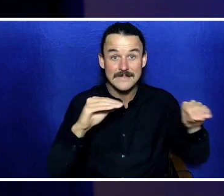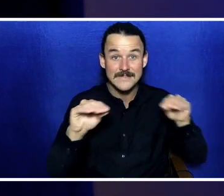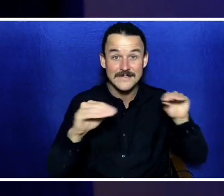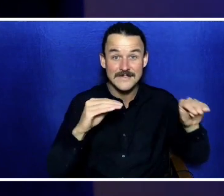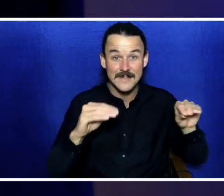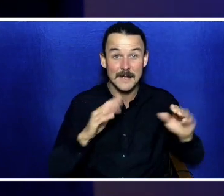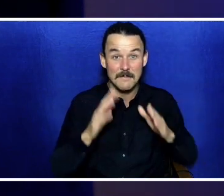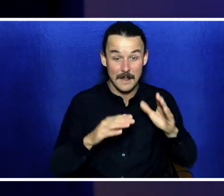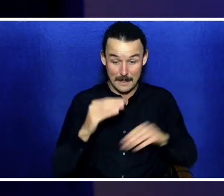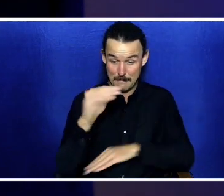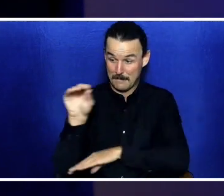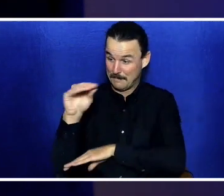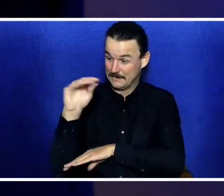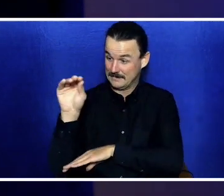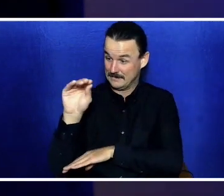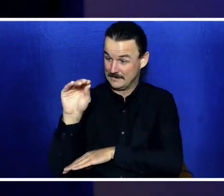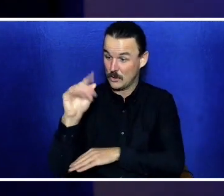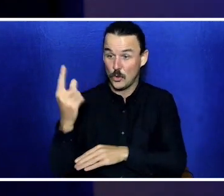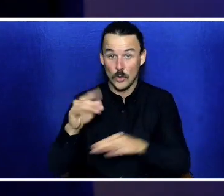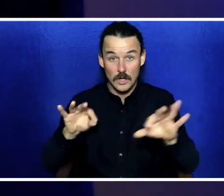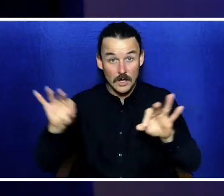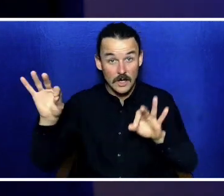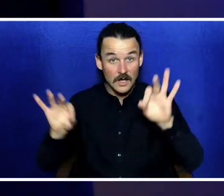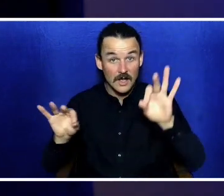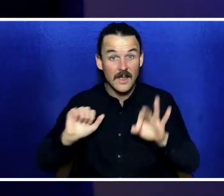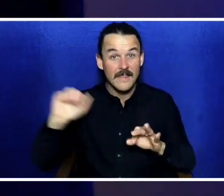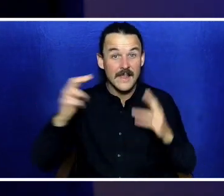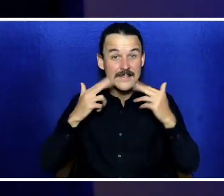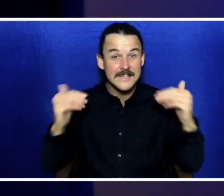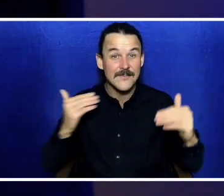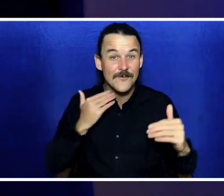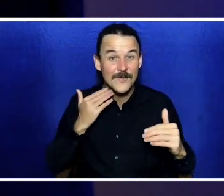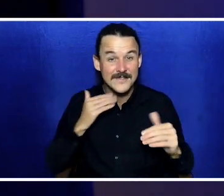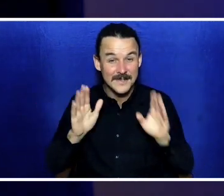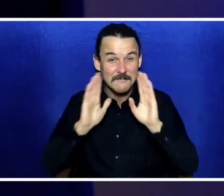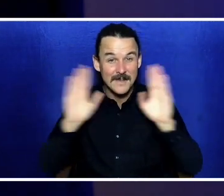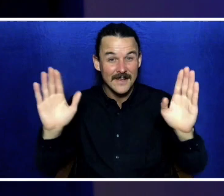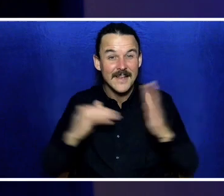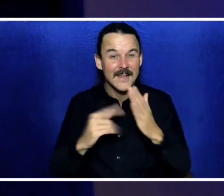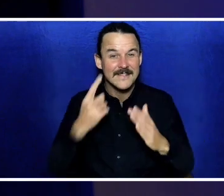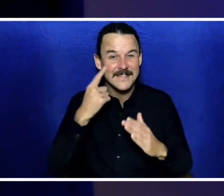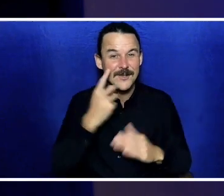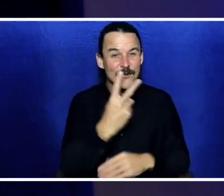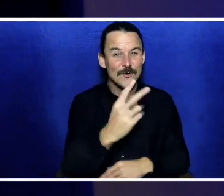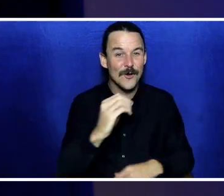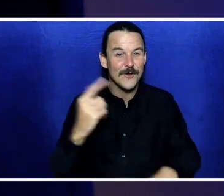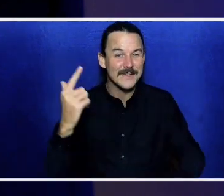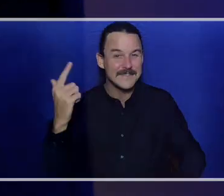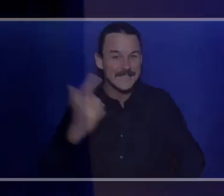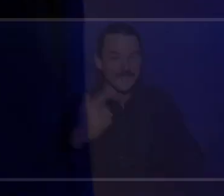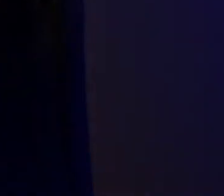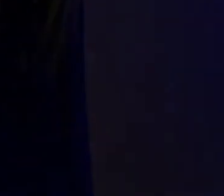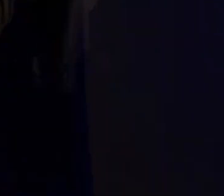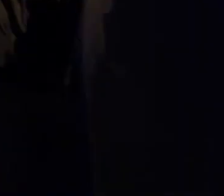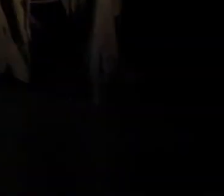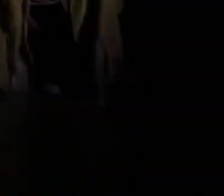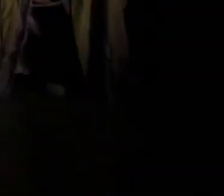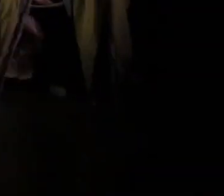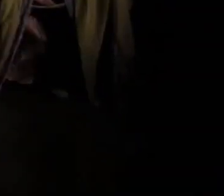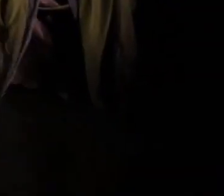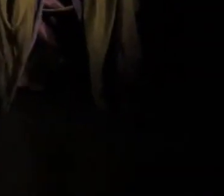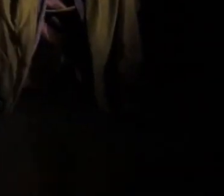we're going to see a little clip now from our 2017 production, The Chorus of the Stars.